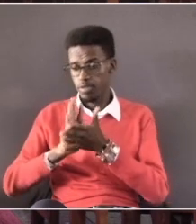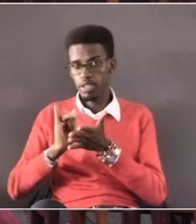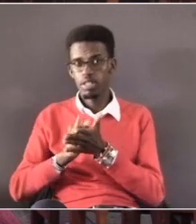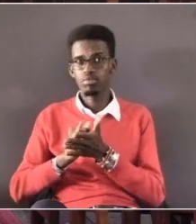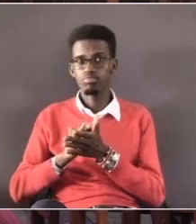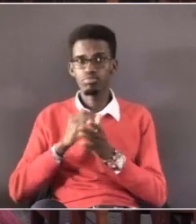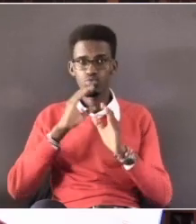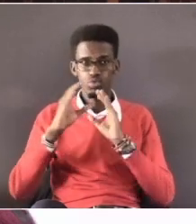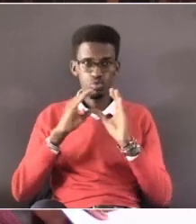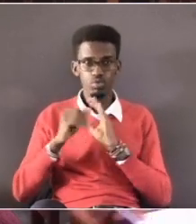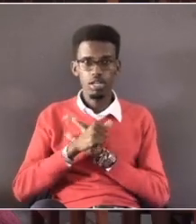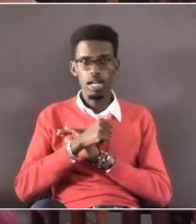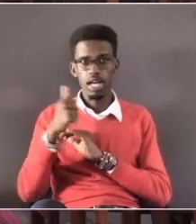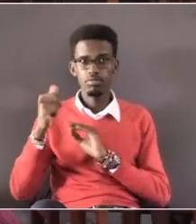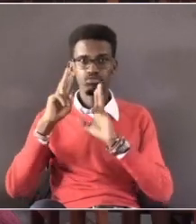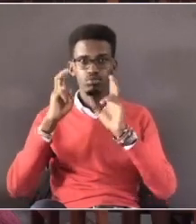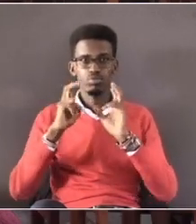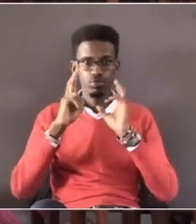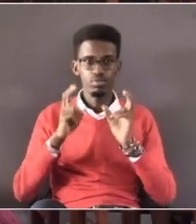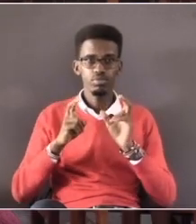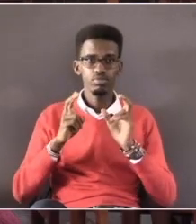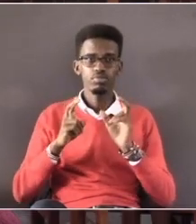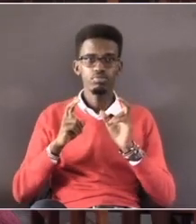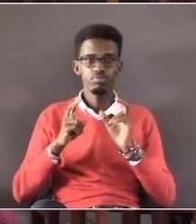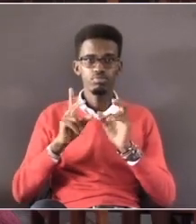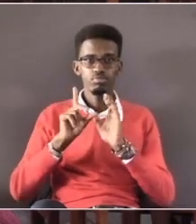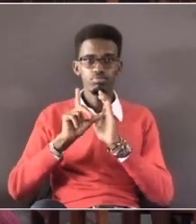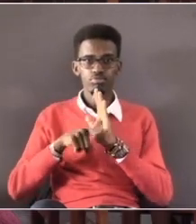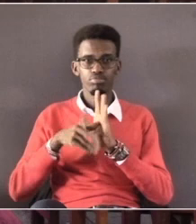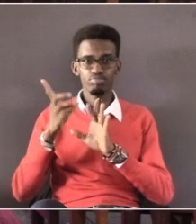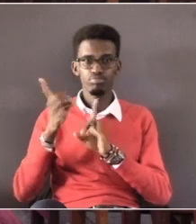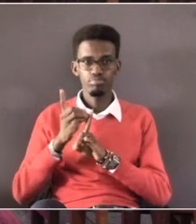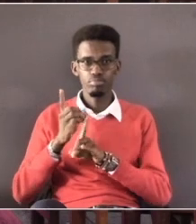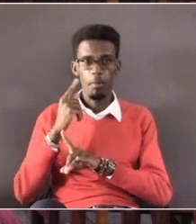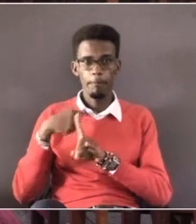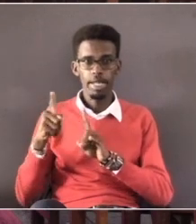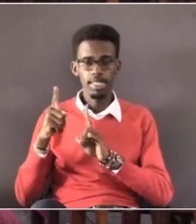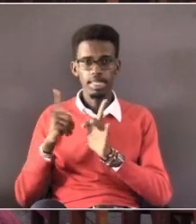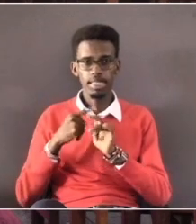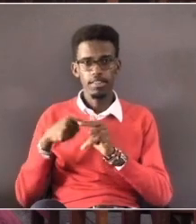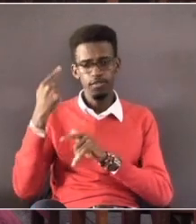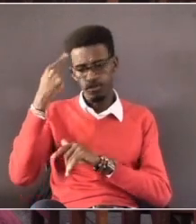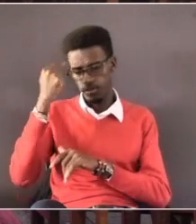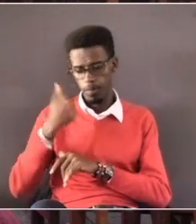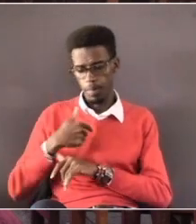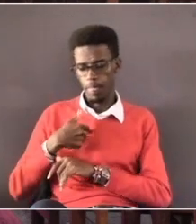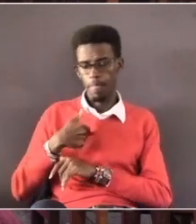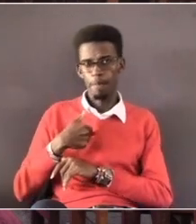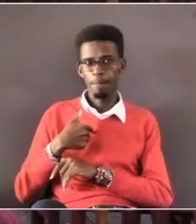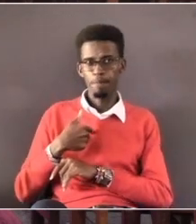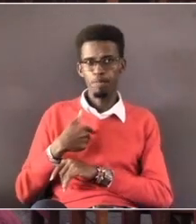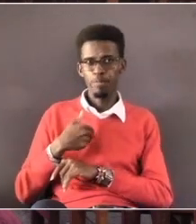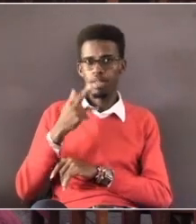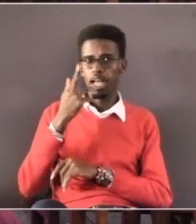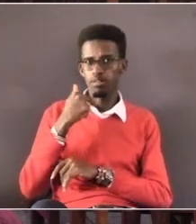we'll talk about the other topics at a later date. But those are, for me, the